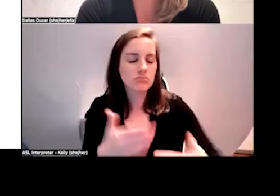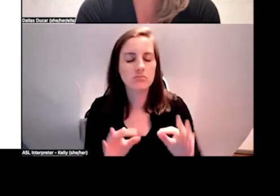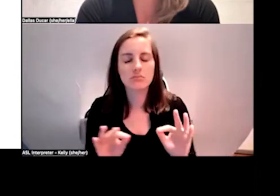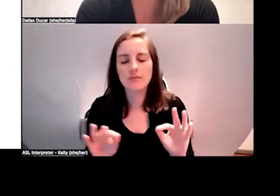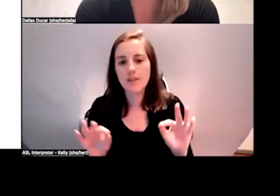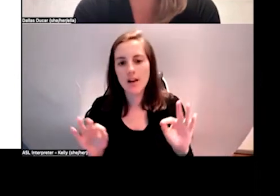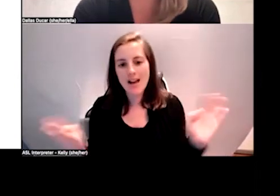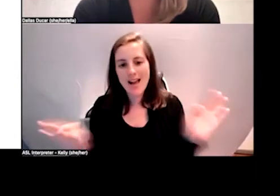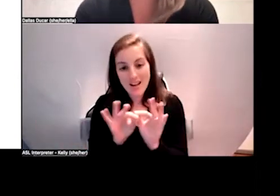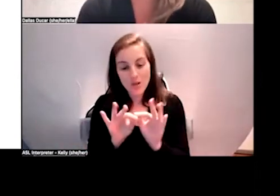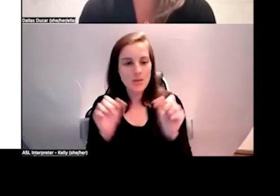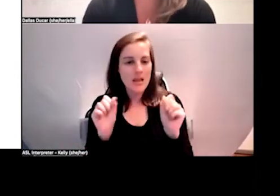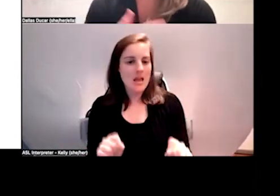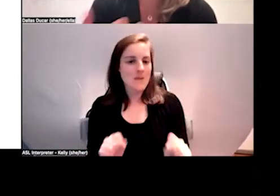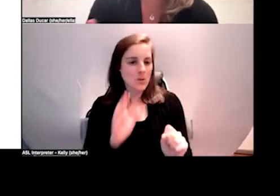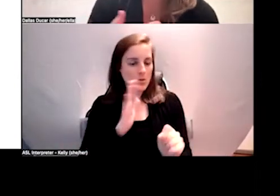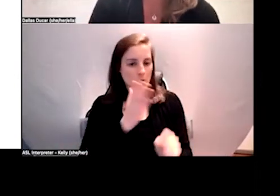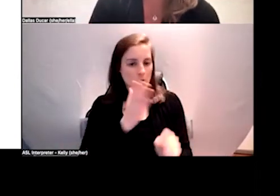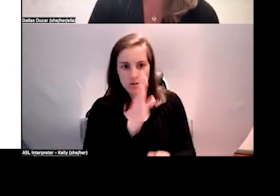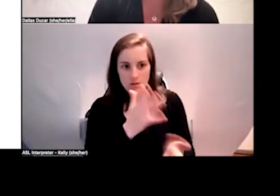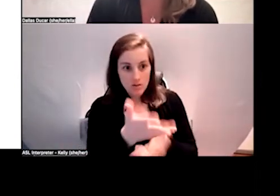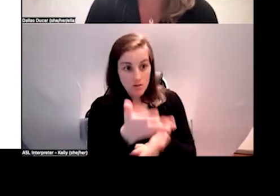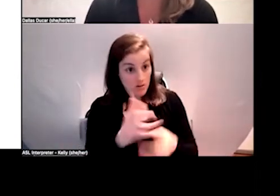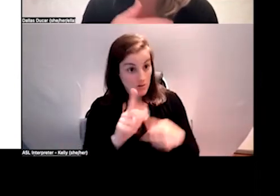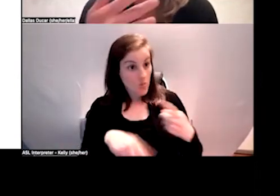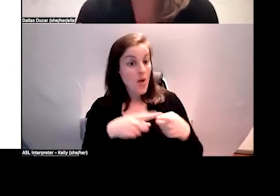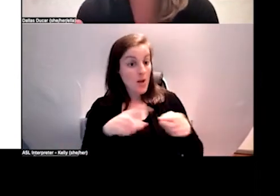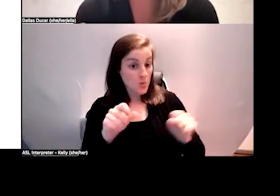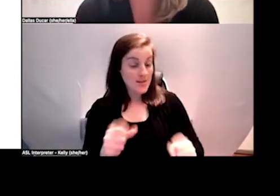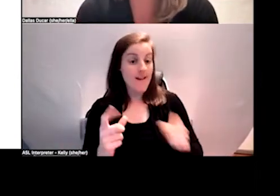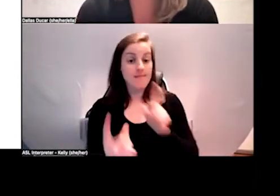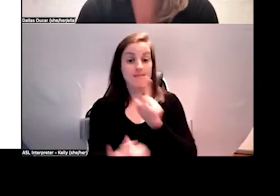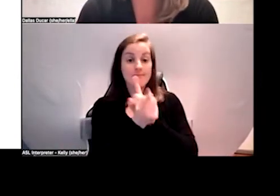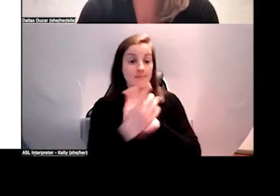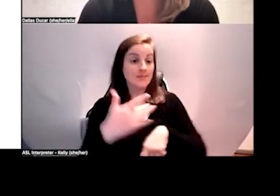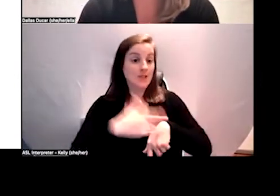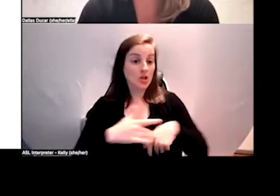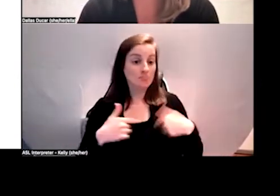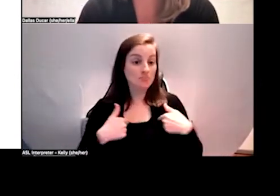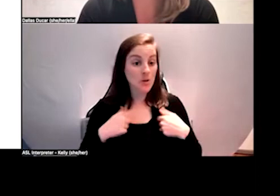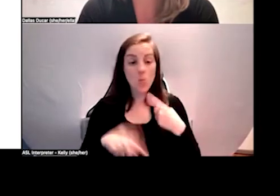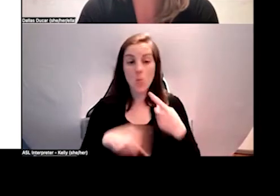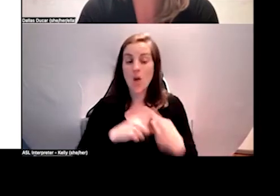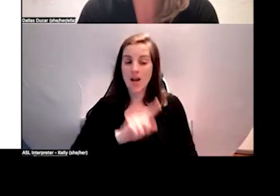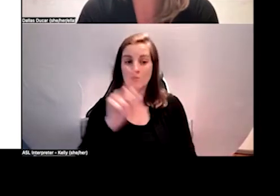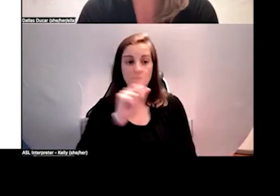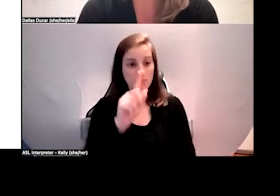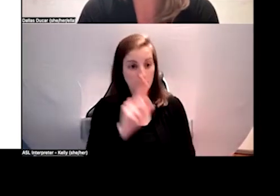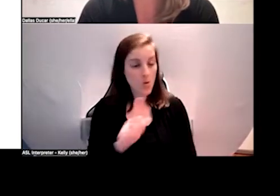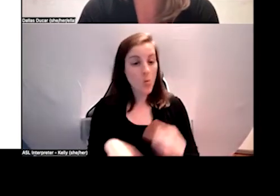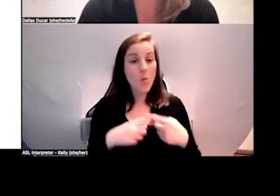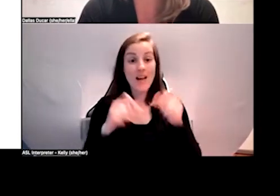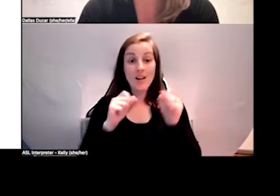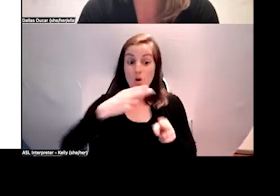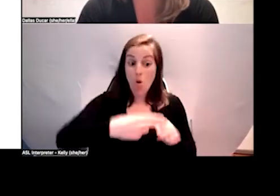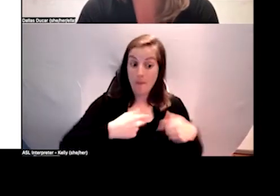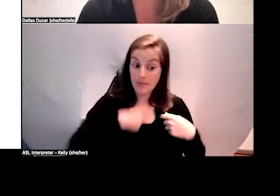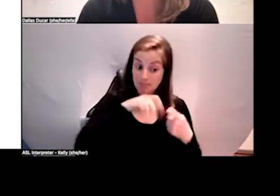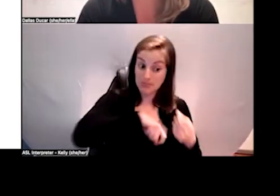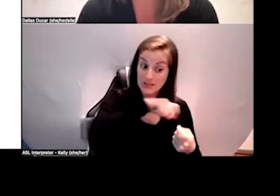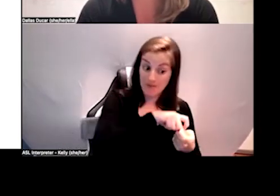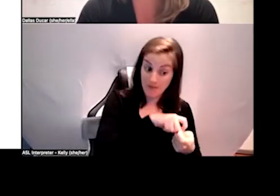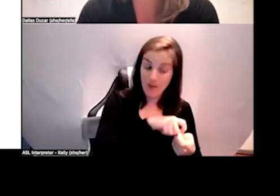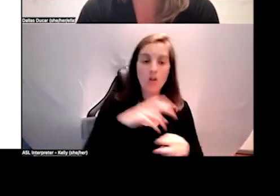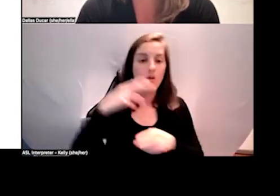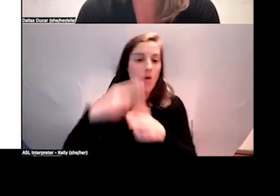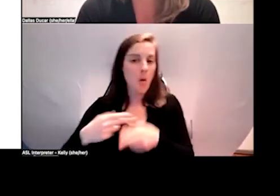have a conversation about when someone can touch you, when someone cannot, when someone can refer to you in a certain way, when someone cannot refer to you in a